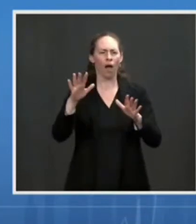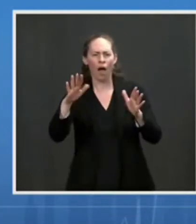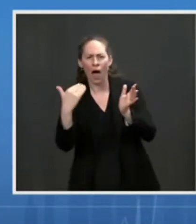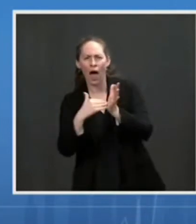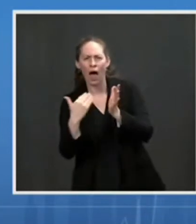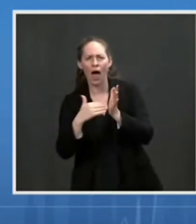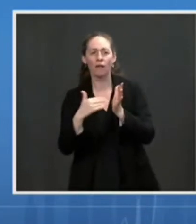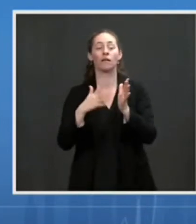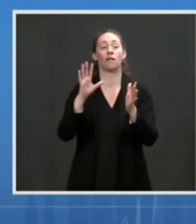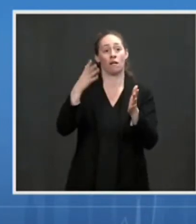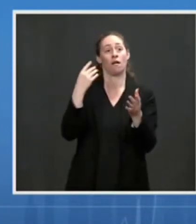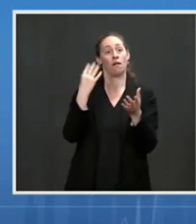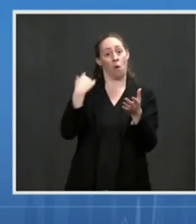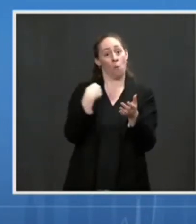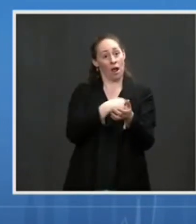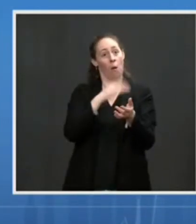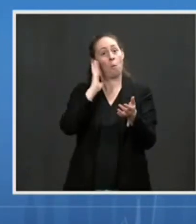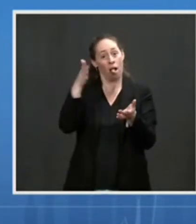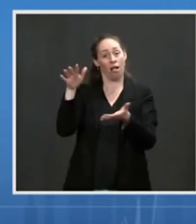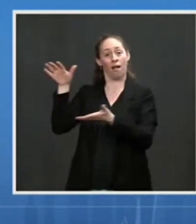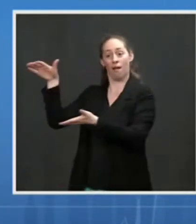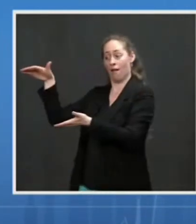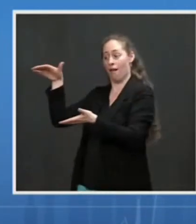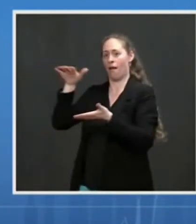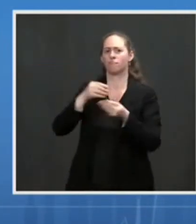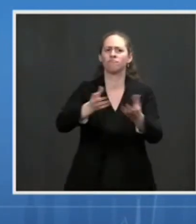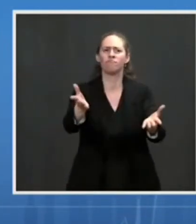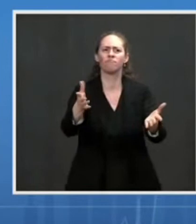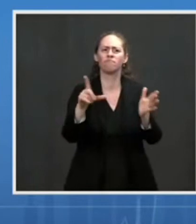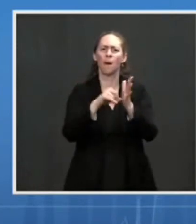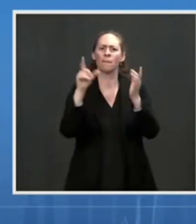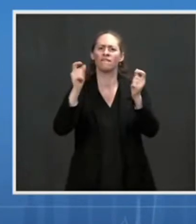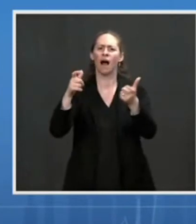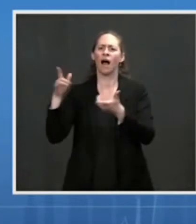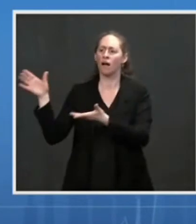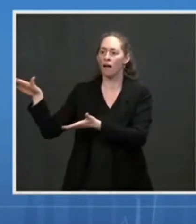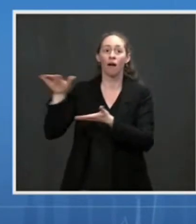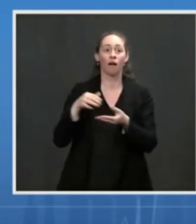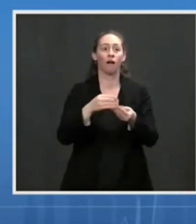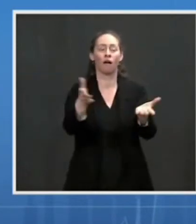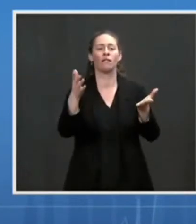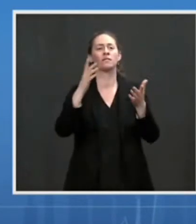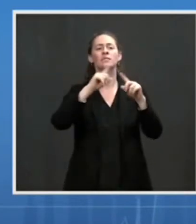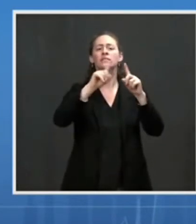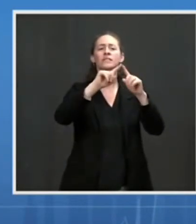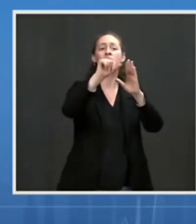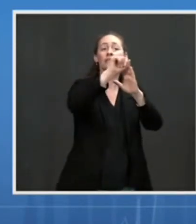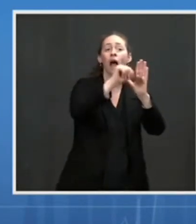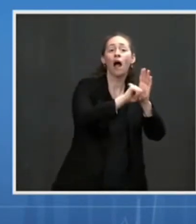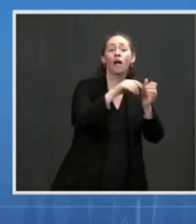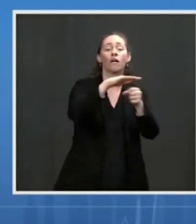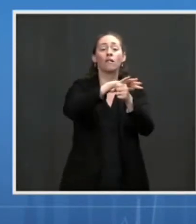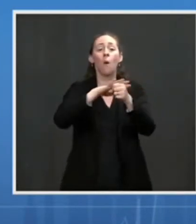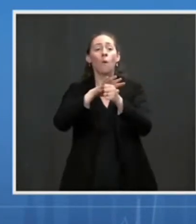in turn make them available for delivery to our state, local, and federal partners.